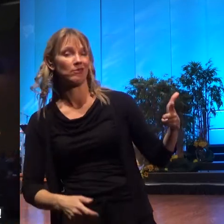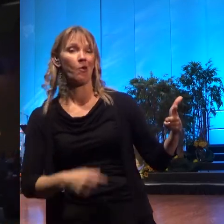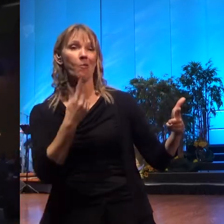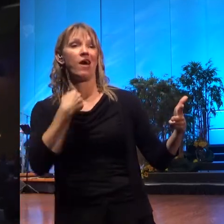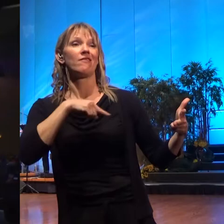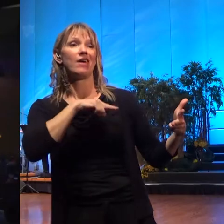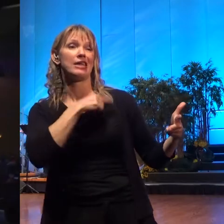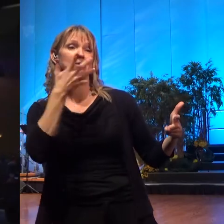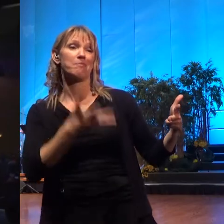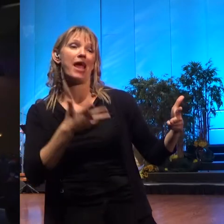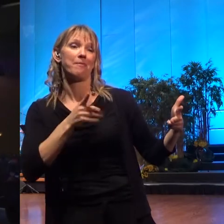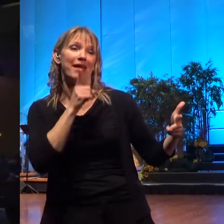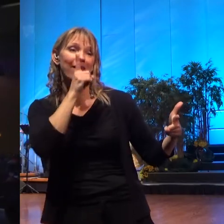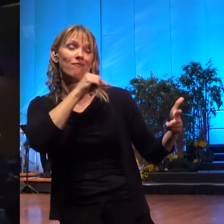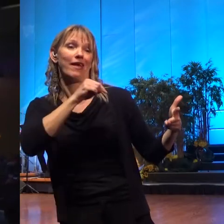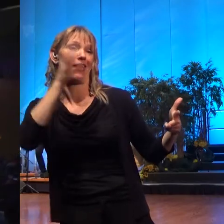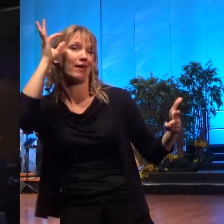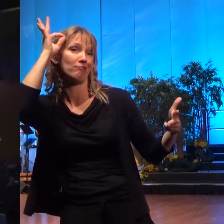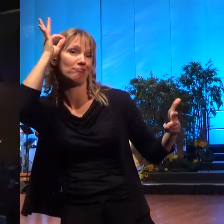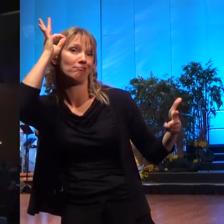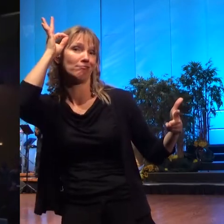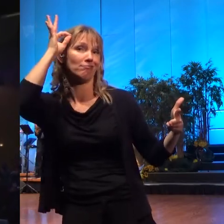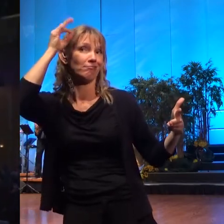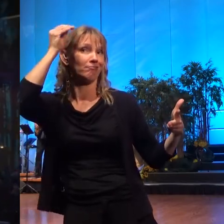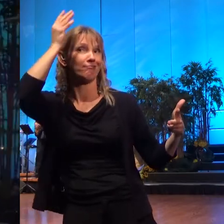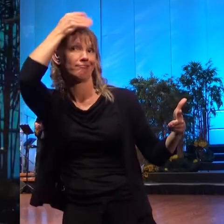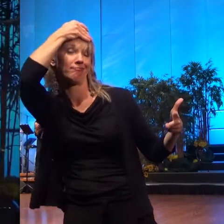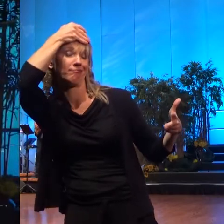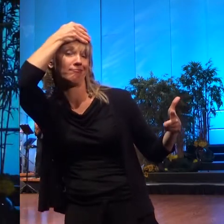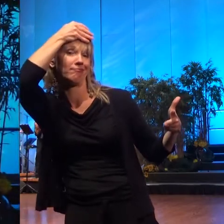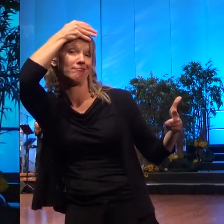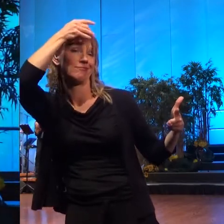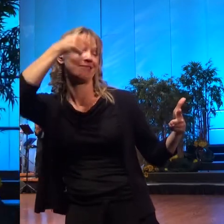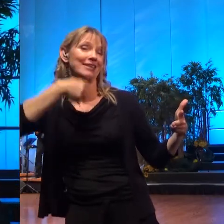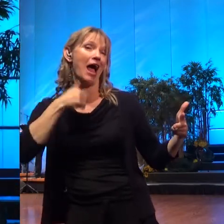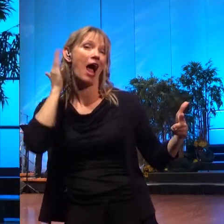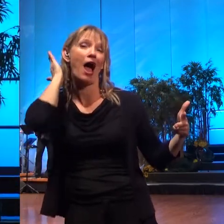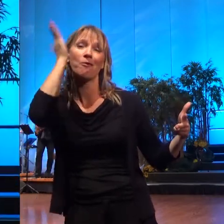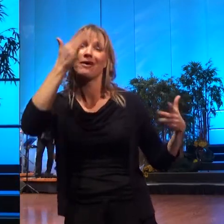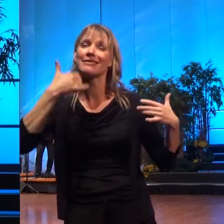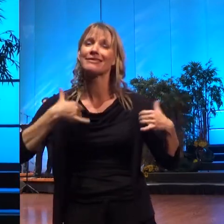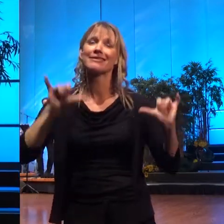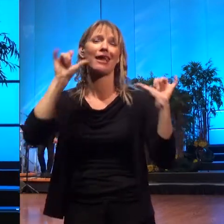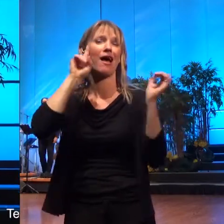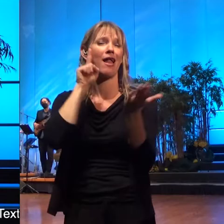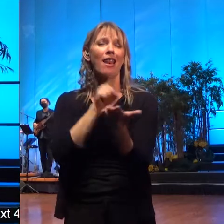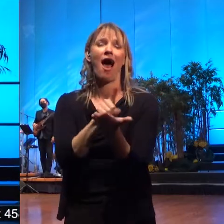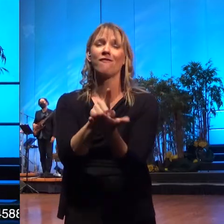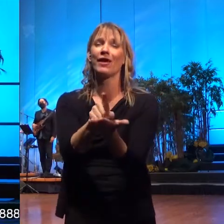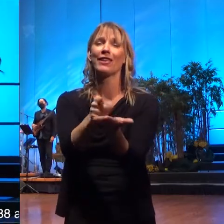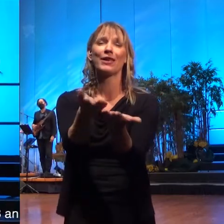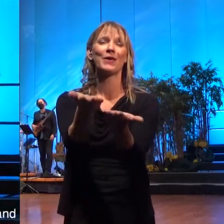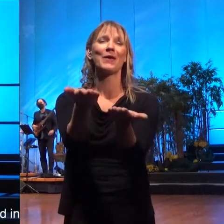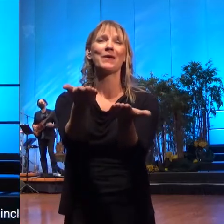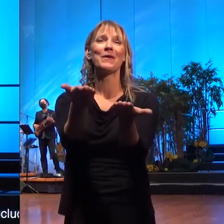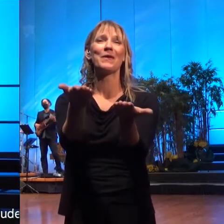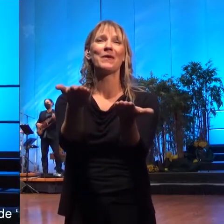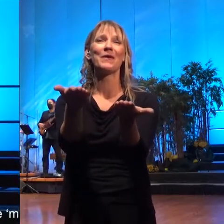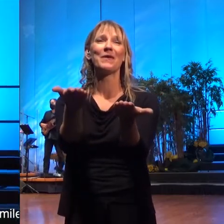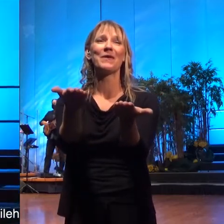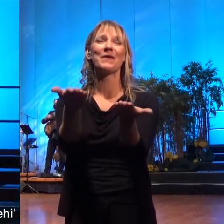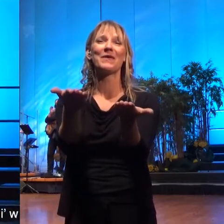us will maybe wear a toupee, and I will be in love with you.